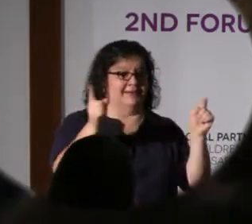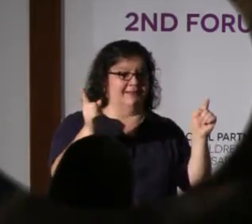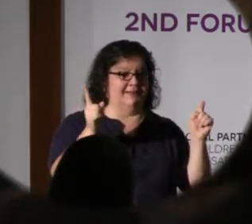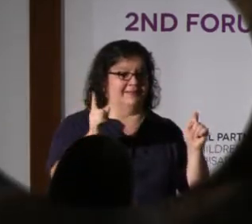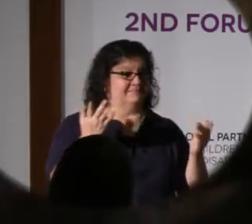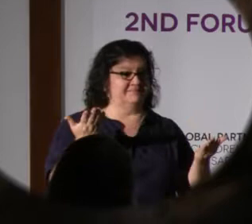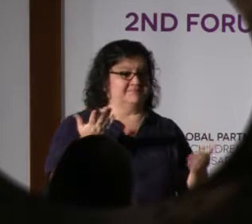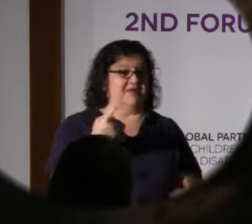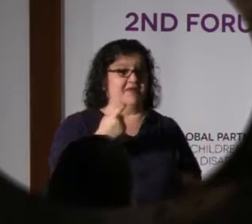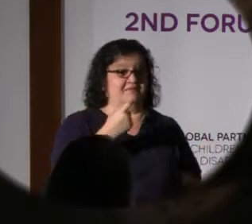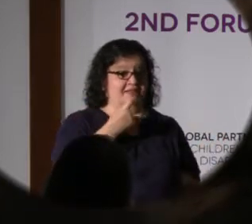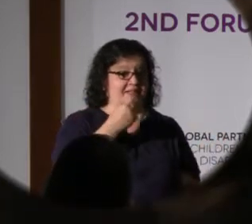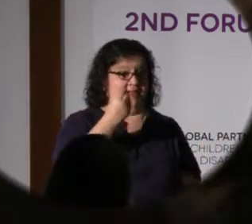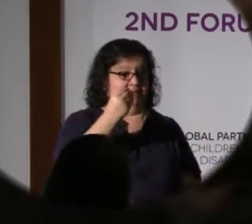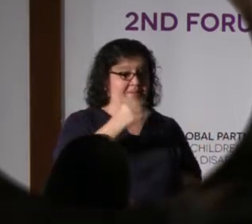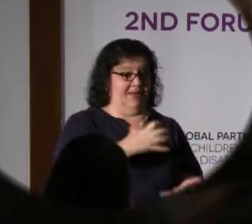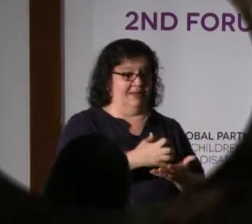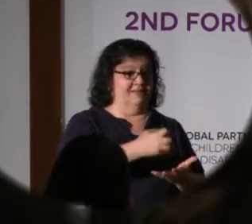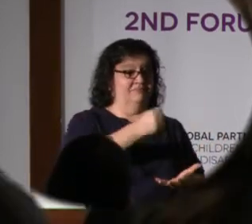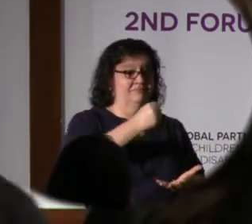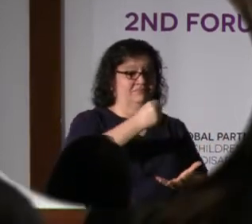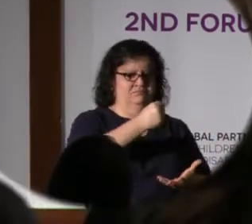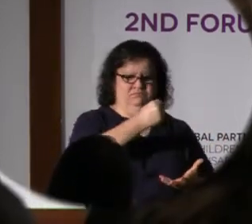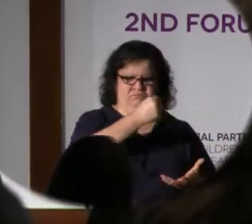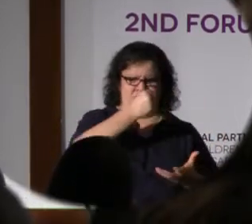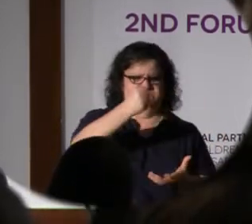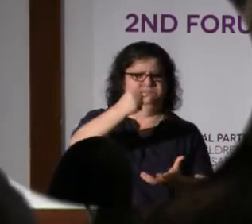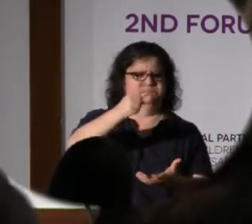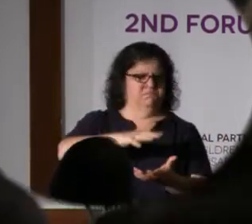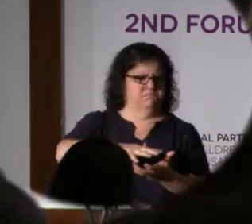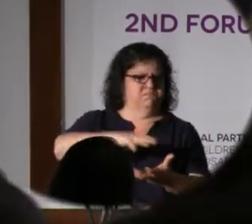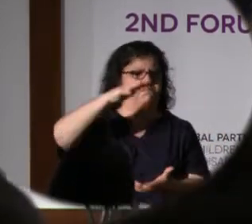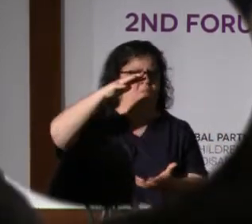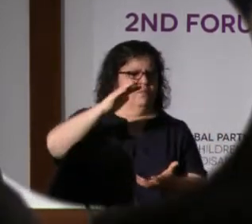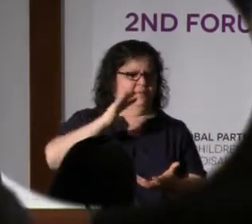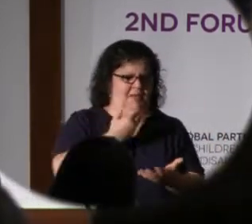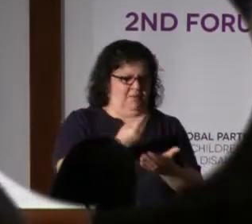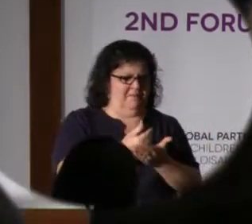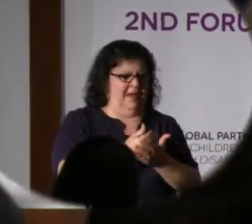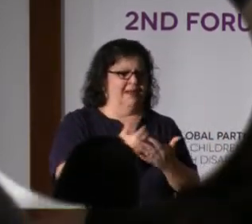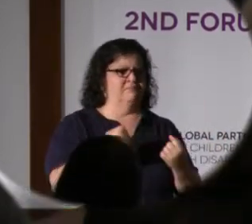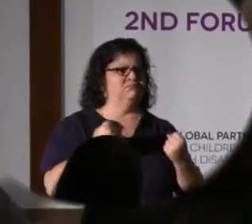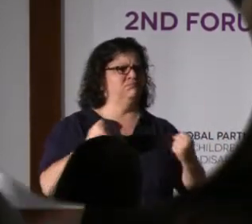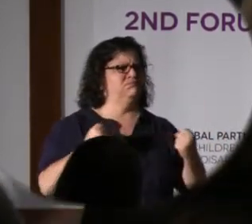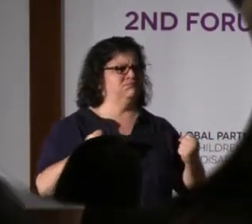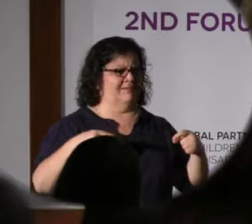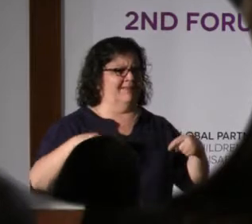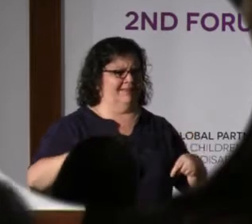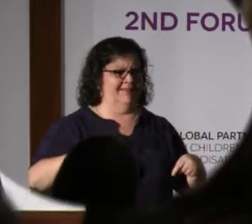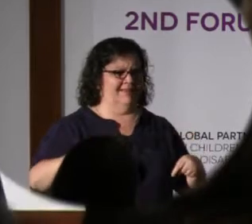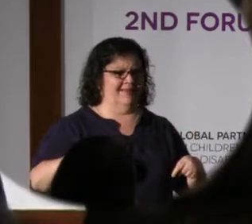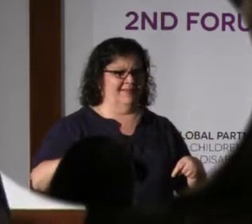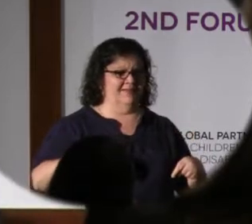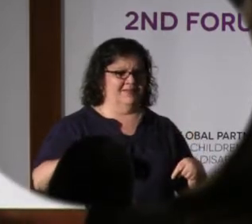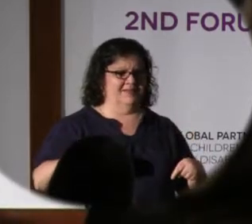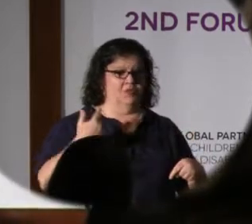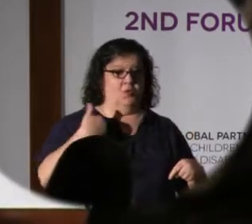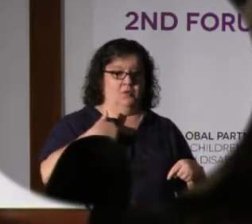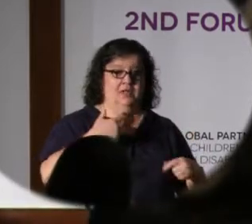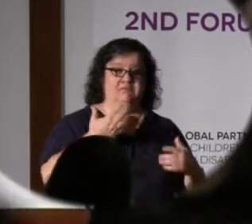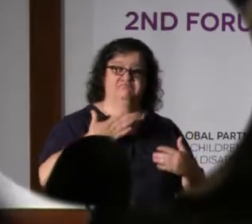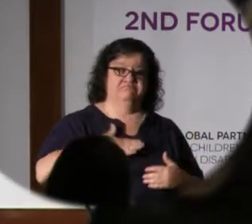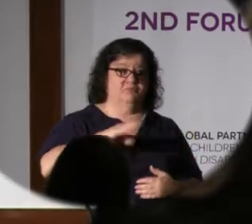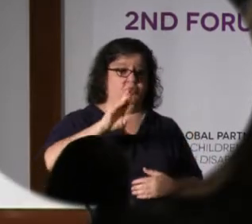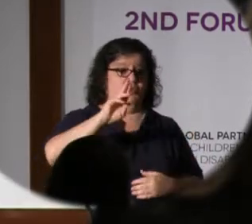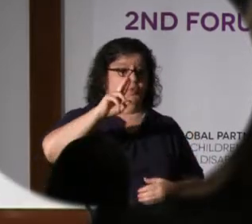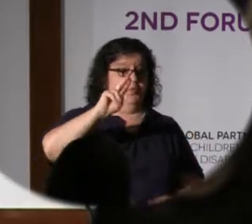be further strengthened. Namely, we have decided to provide the UNPRPD with an additional support that will raise